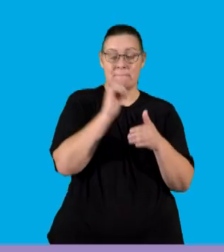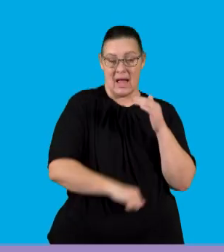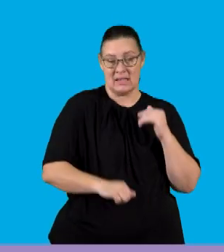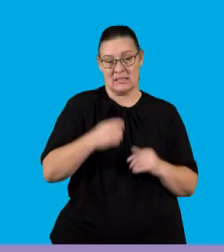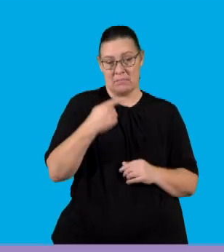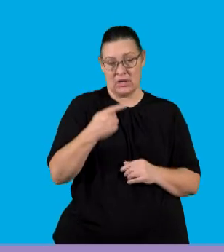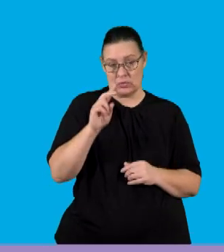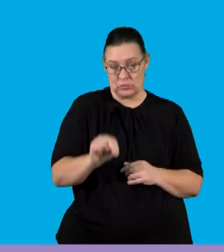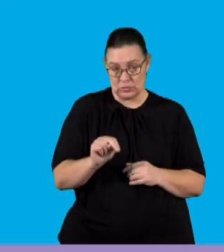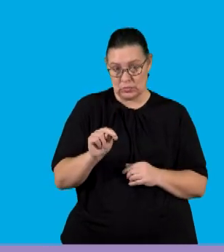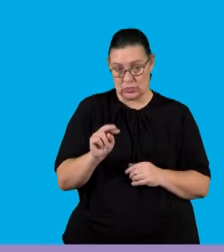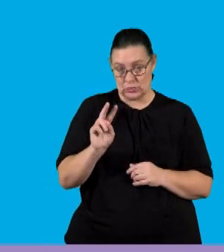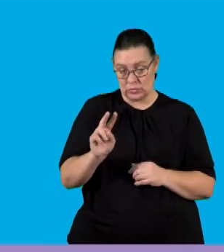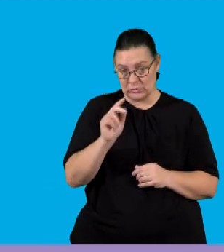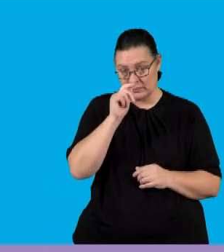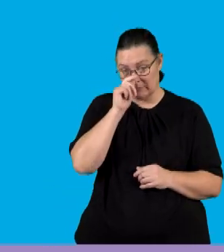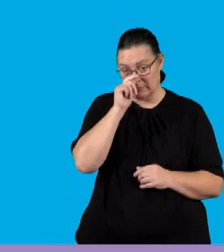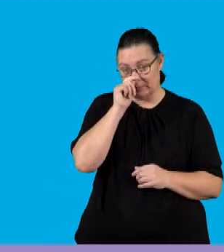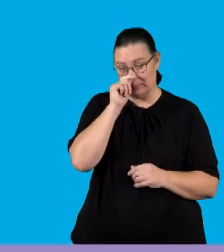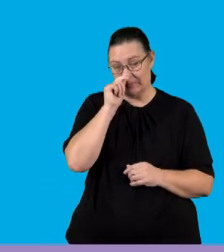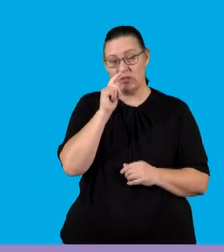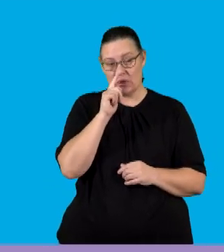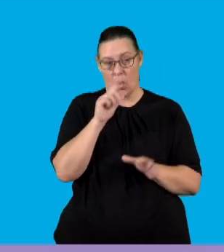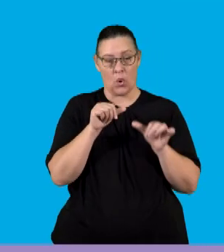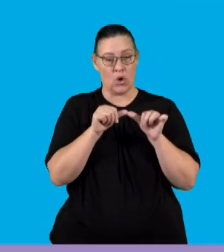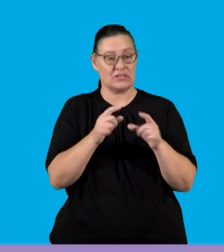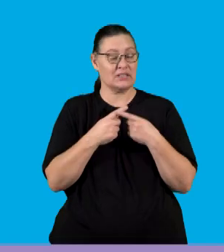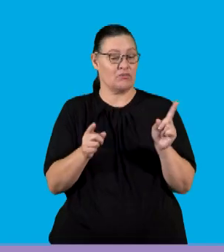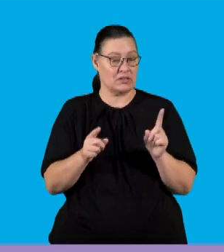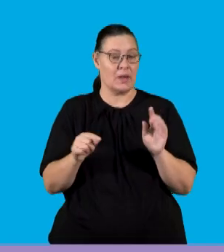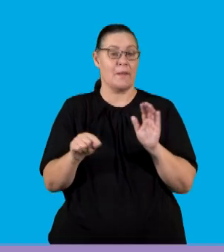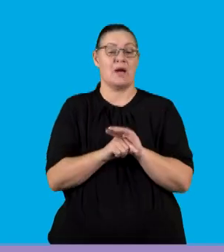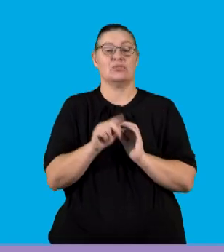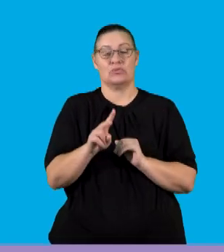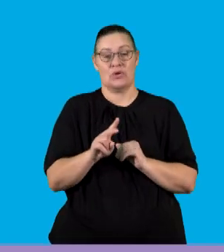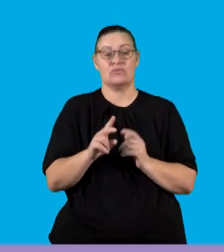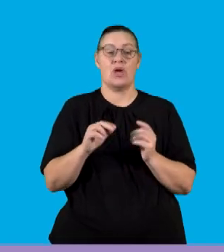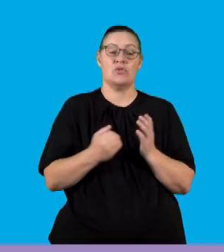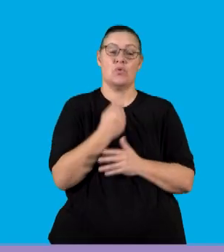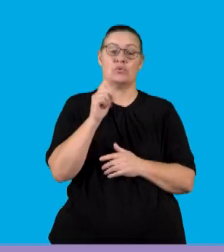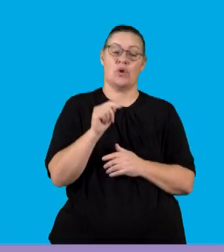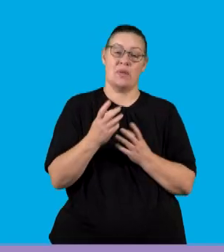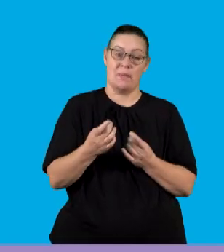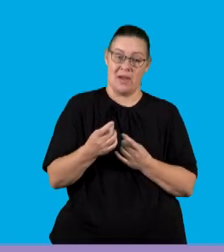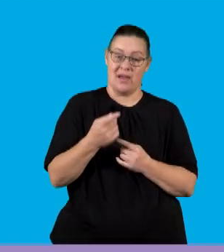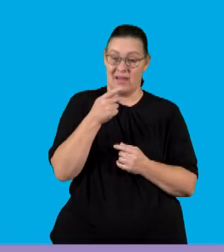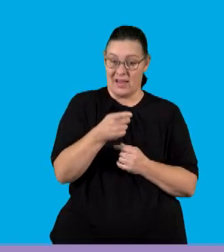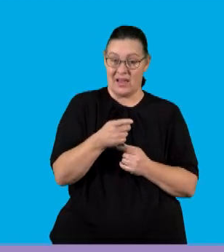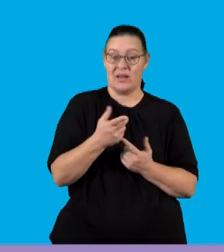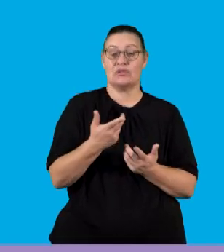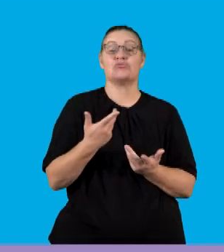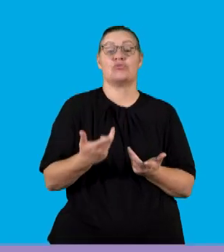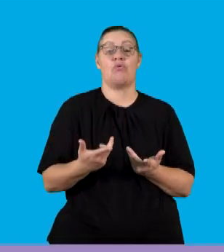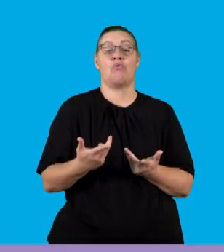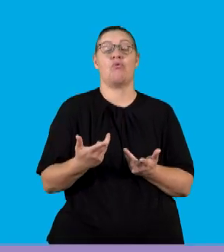to use a variable of n. So we know that we multiply the constant difference with the term number. And